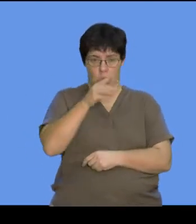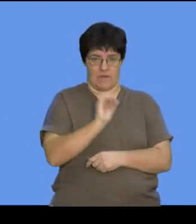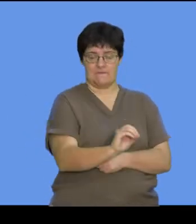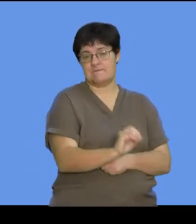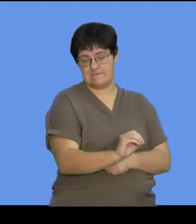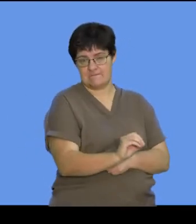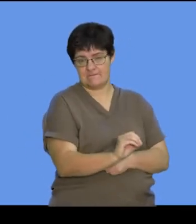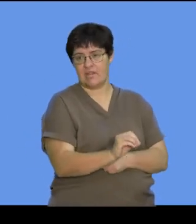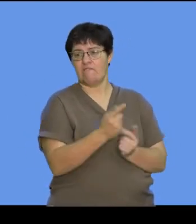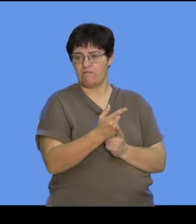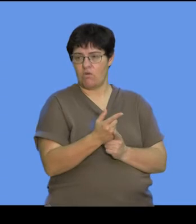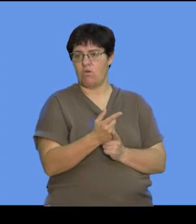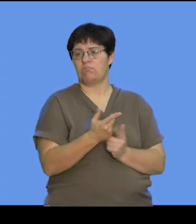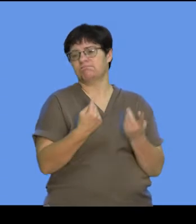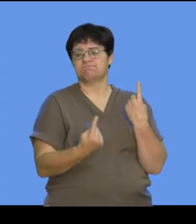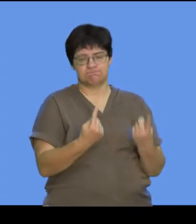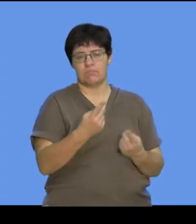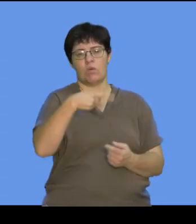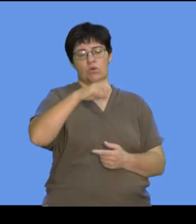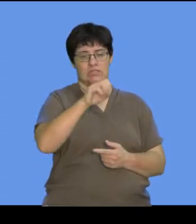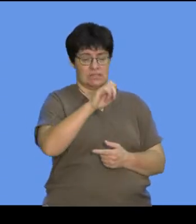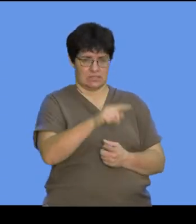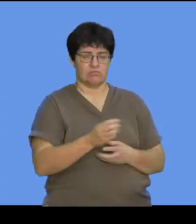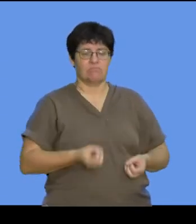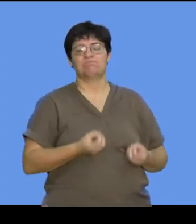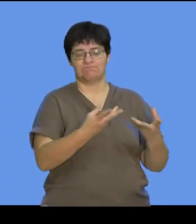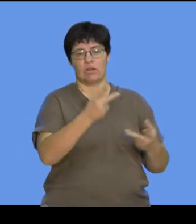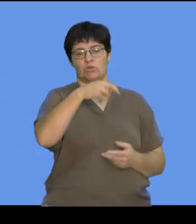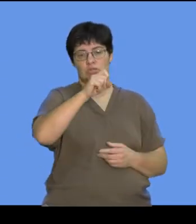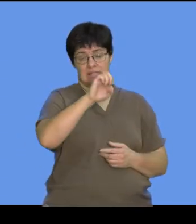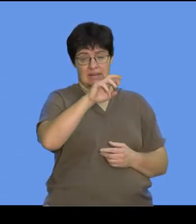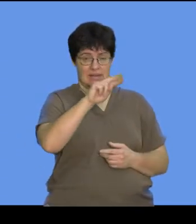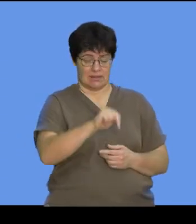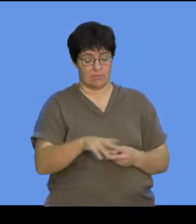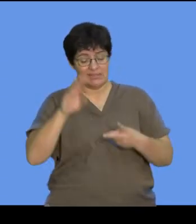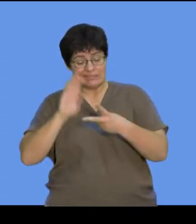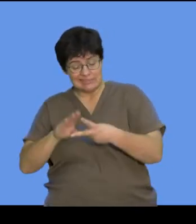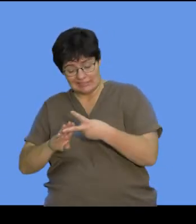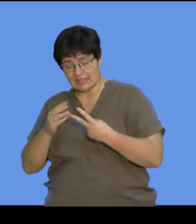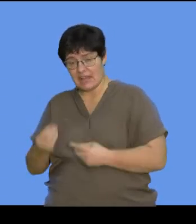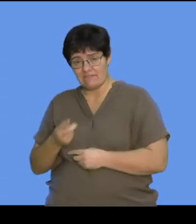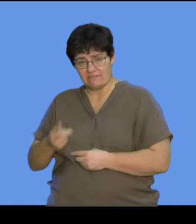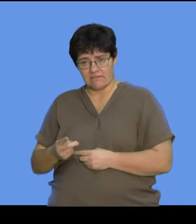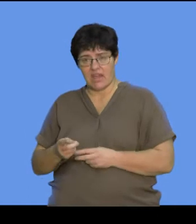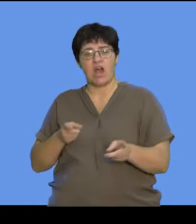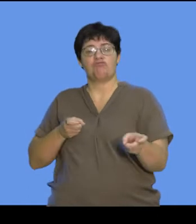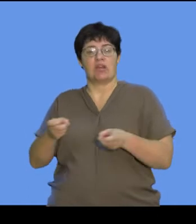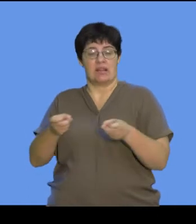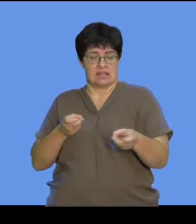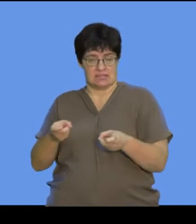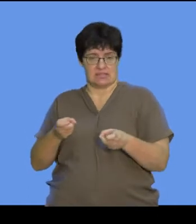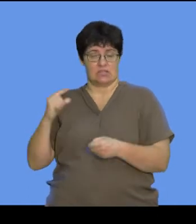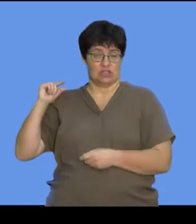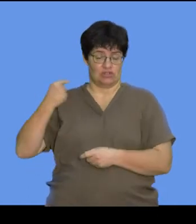the code for one or more proteins. So these genes basically produce proteins. But we also have